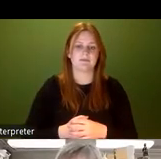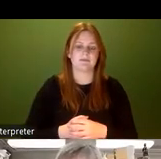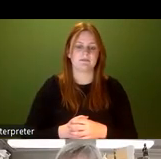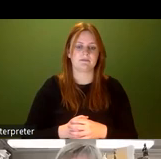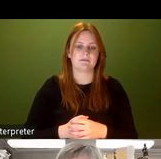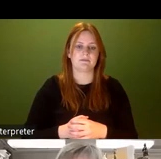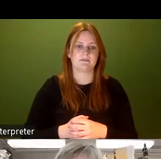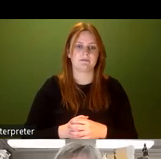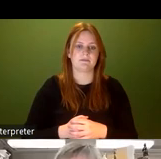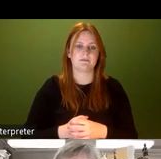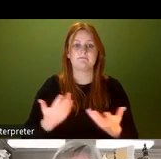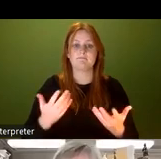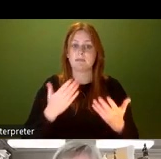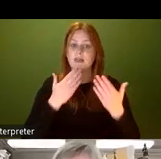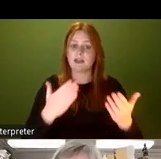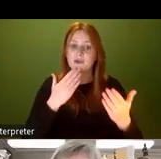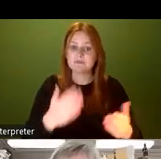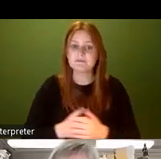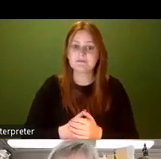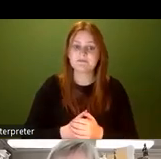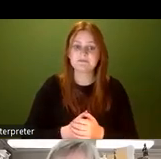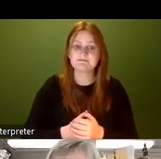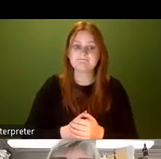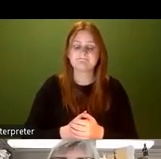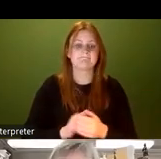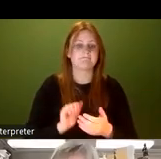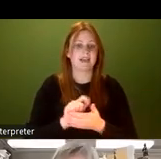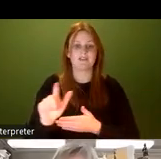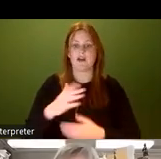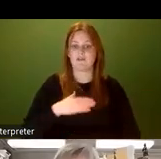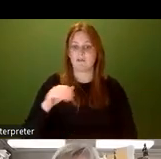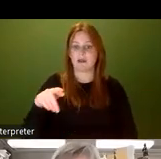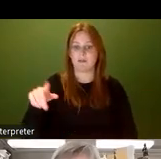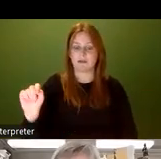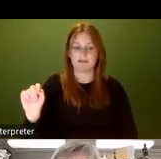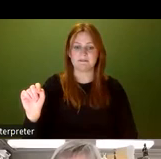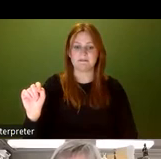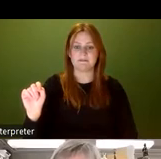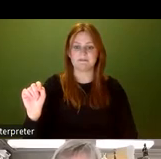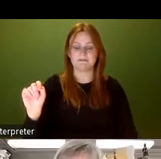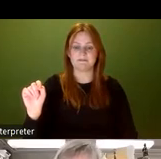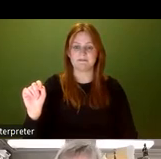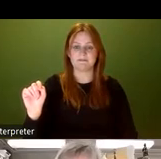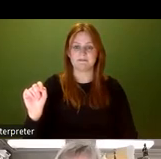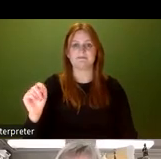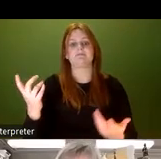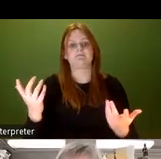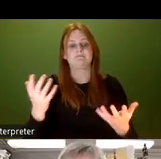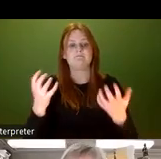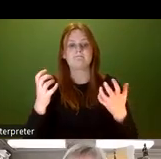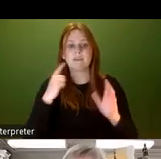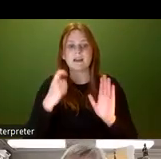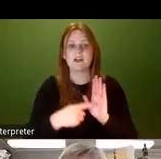And thank you. That is it for my slides. And just wanted to, of course,